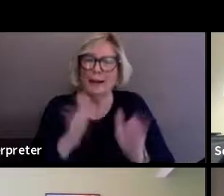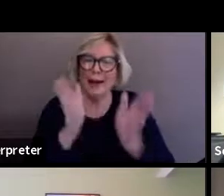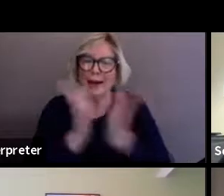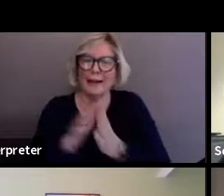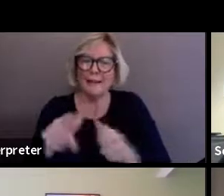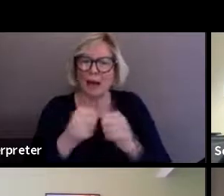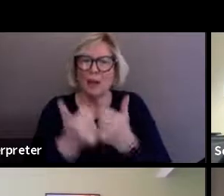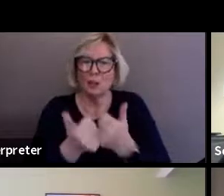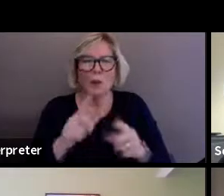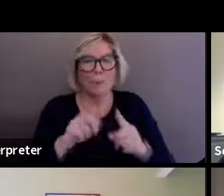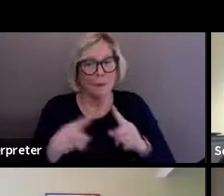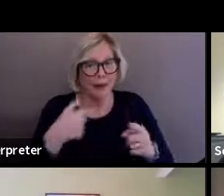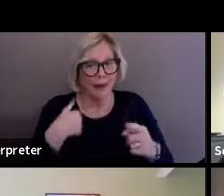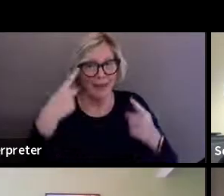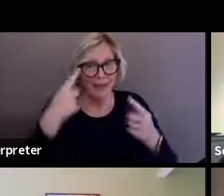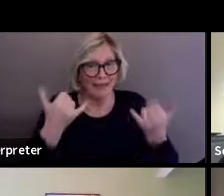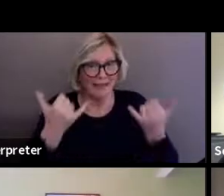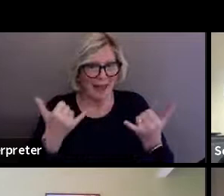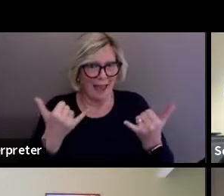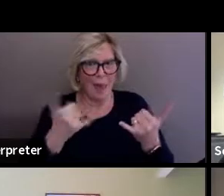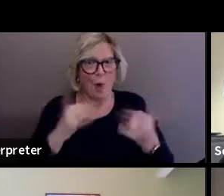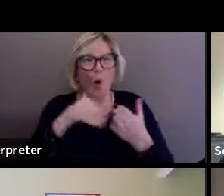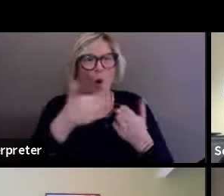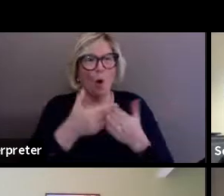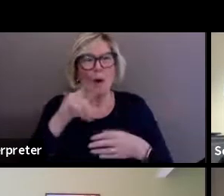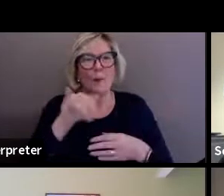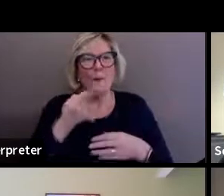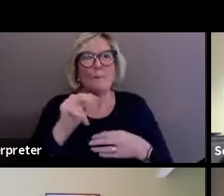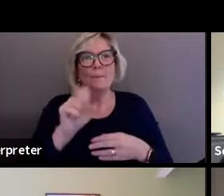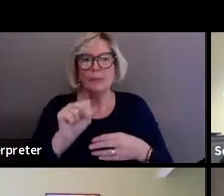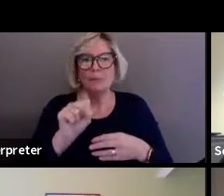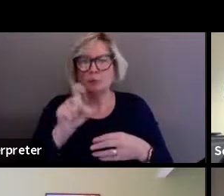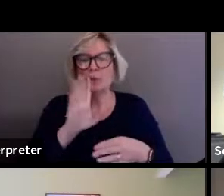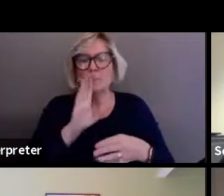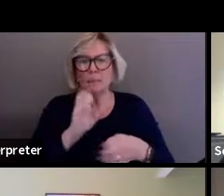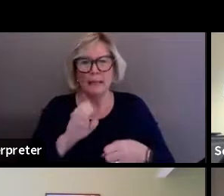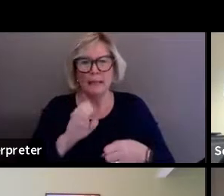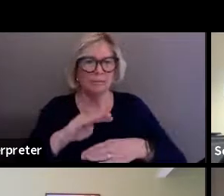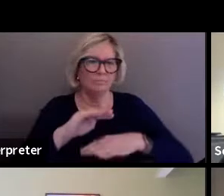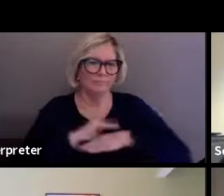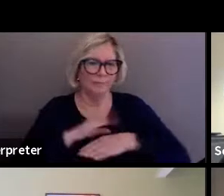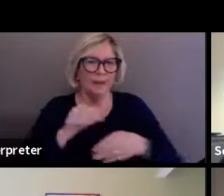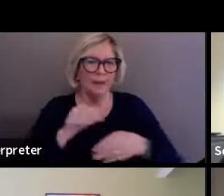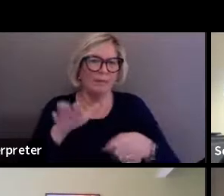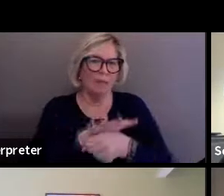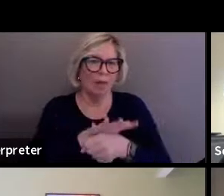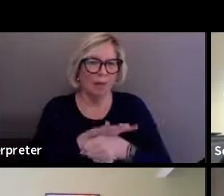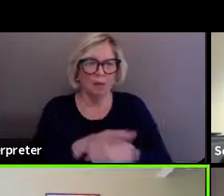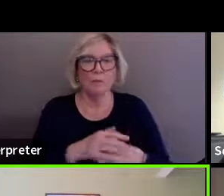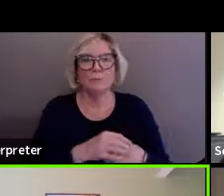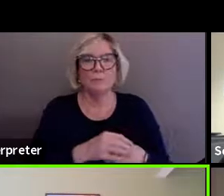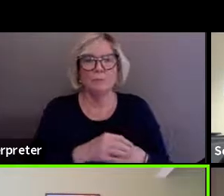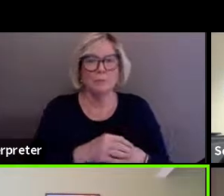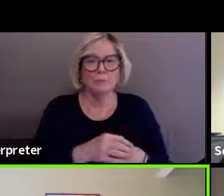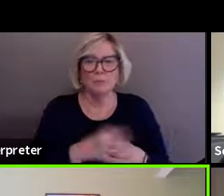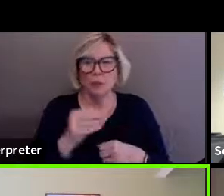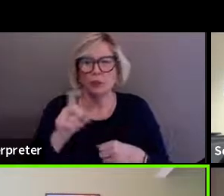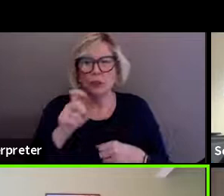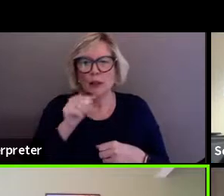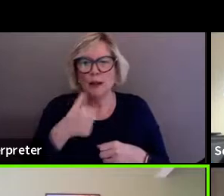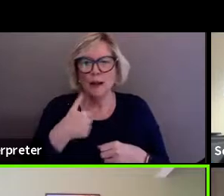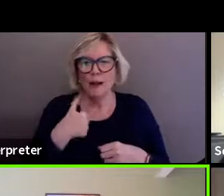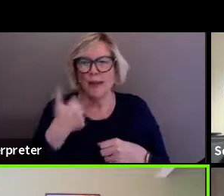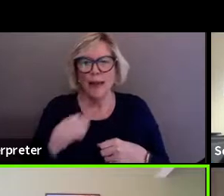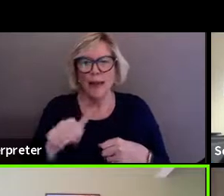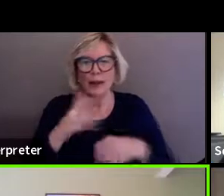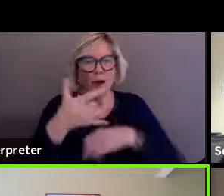be all filled currently. So they should be up to speed on case managers. Thank you. I'm sorry, excuse me. My name is